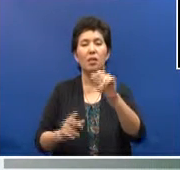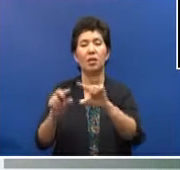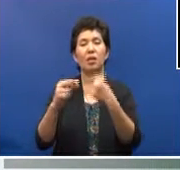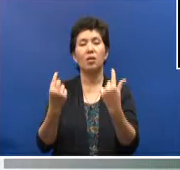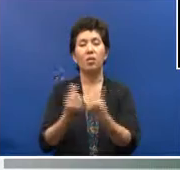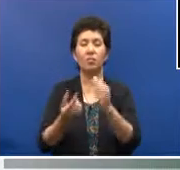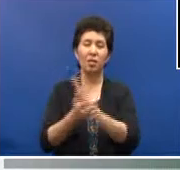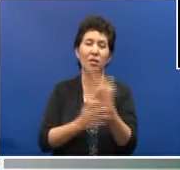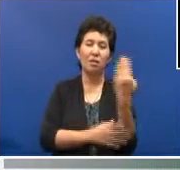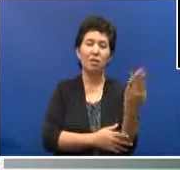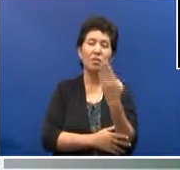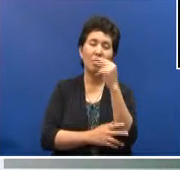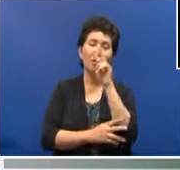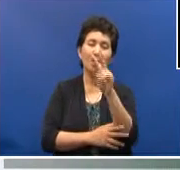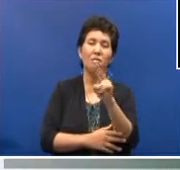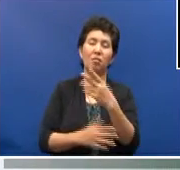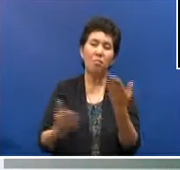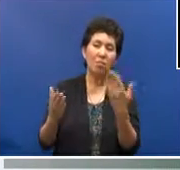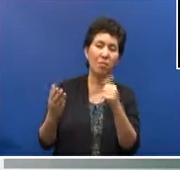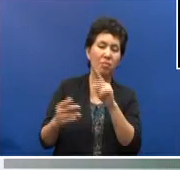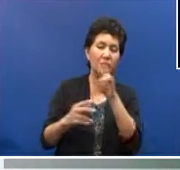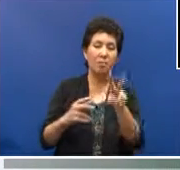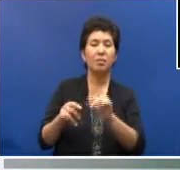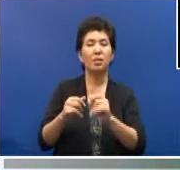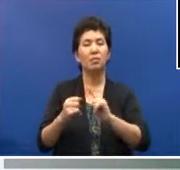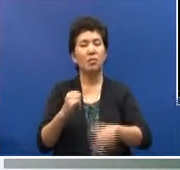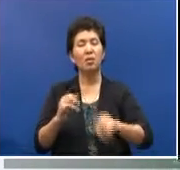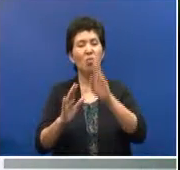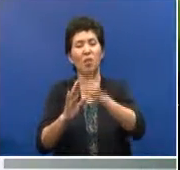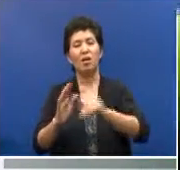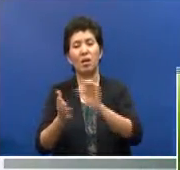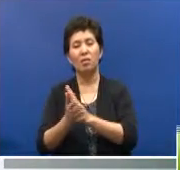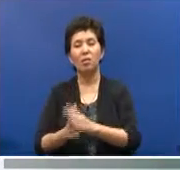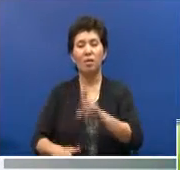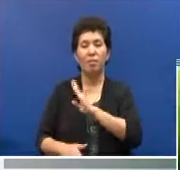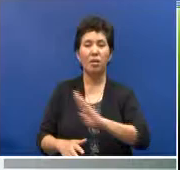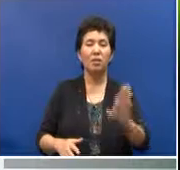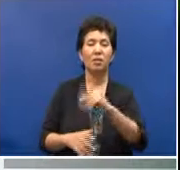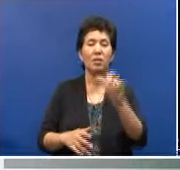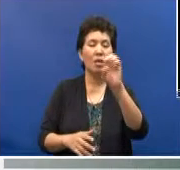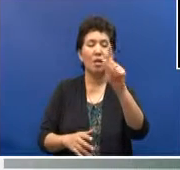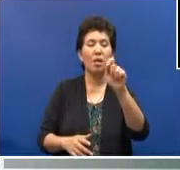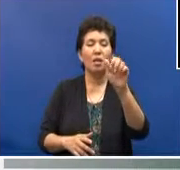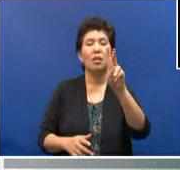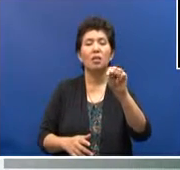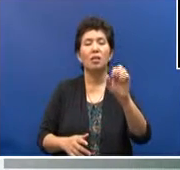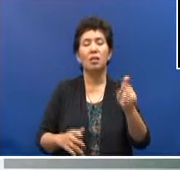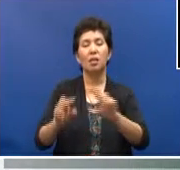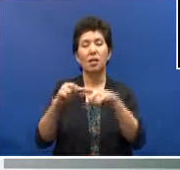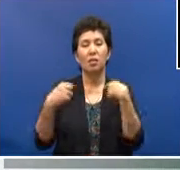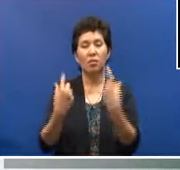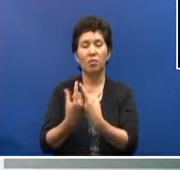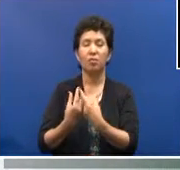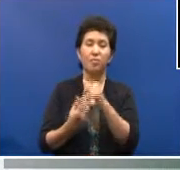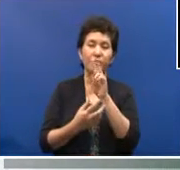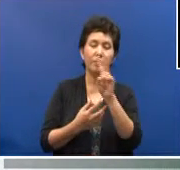Okay, so usually it will lead to confrontation, right? Confrontation between the racial and ethnic groups will usually bring